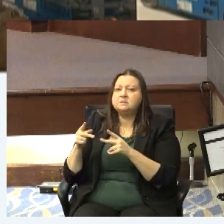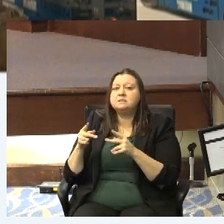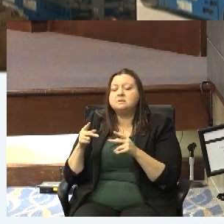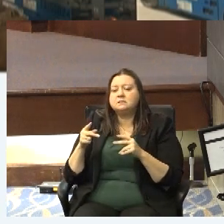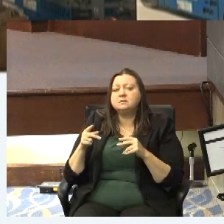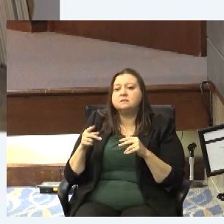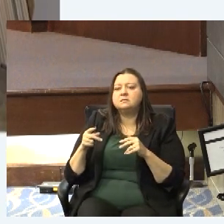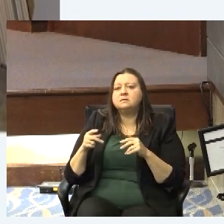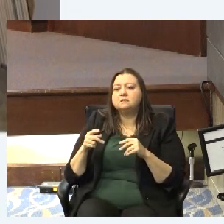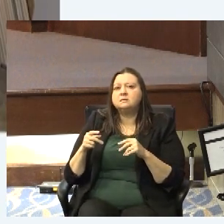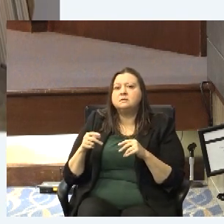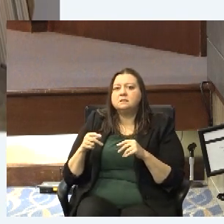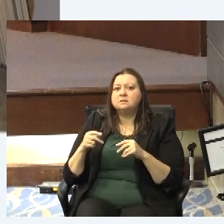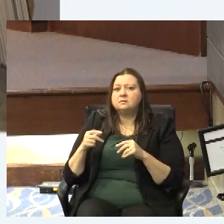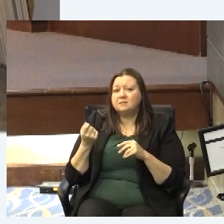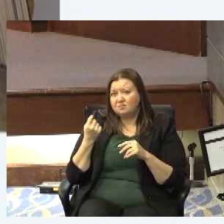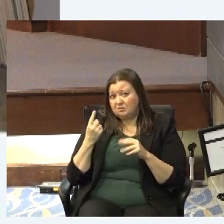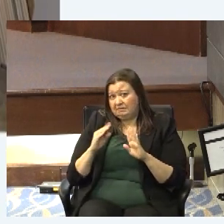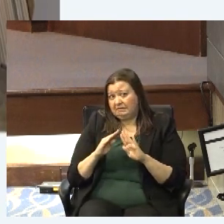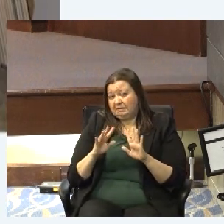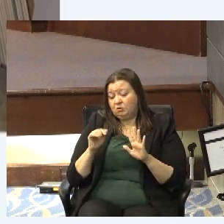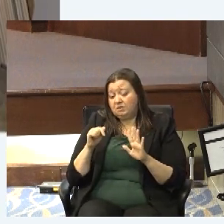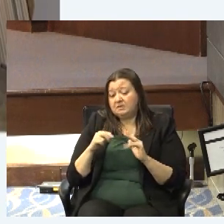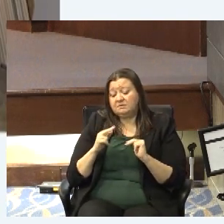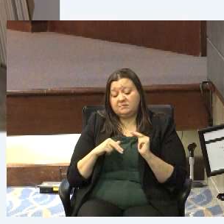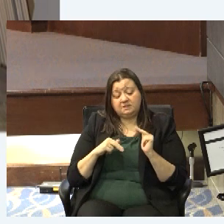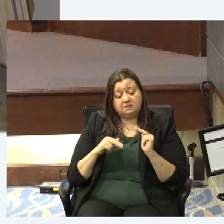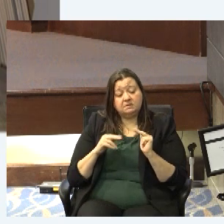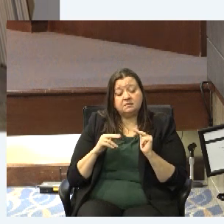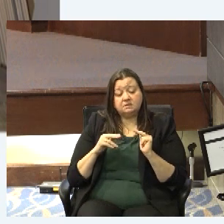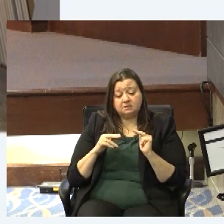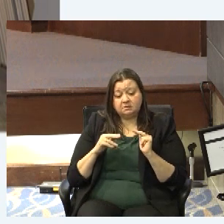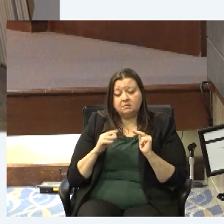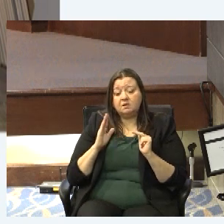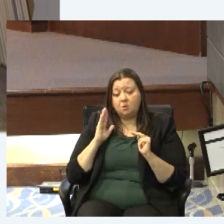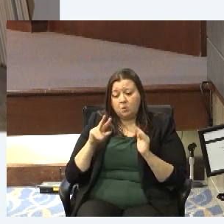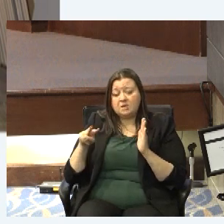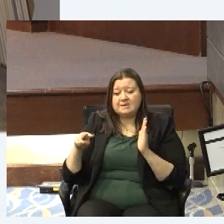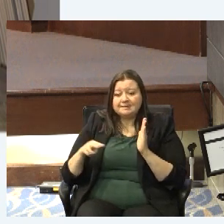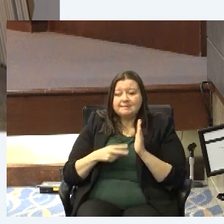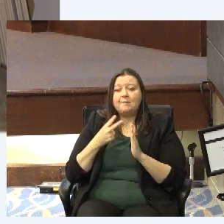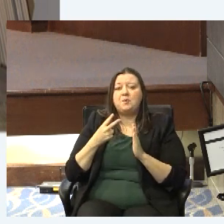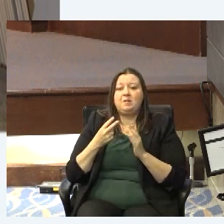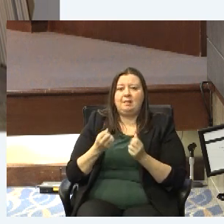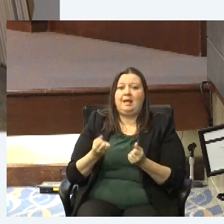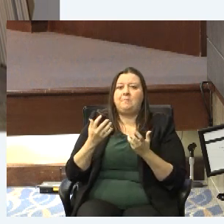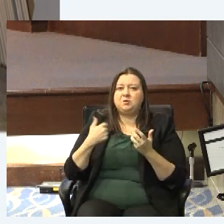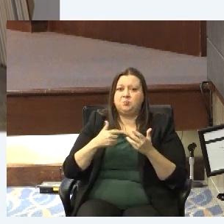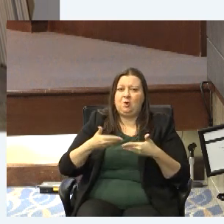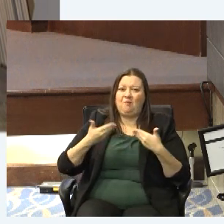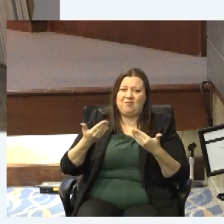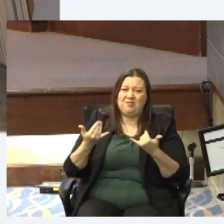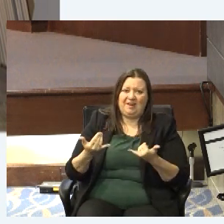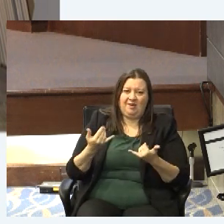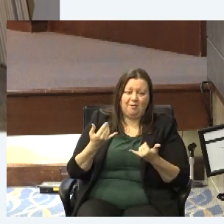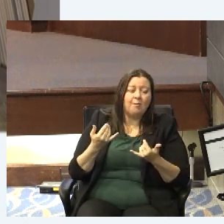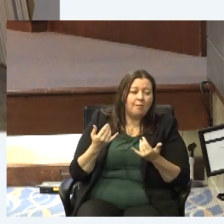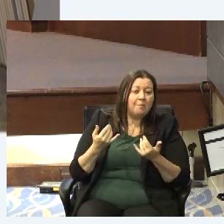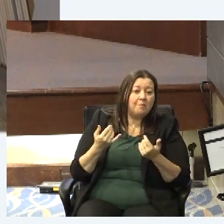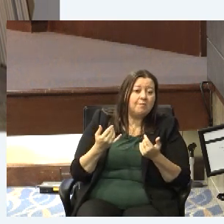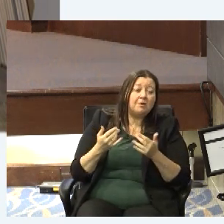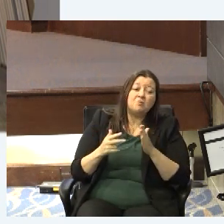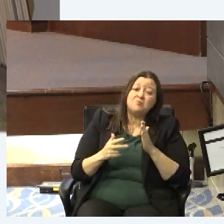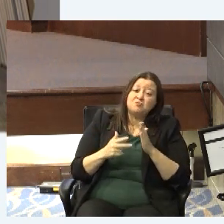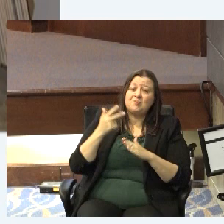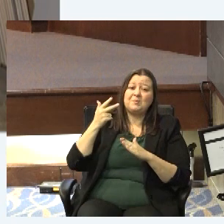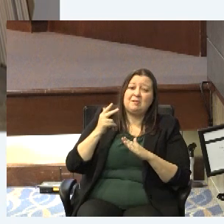this facility will double the amount of programming we can offer right out the gate and probably triple